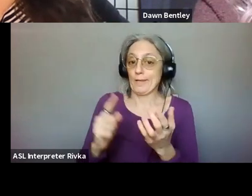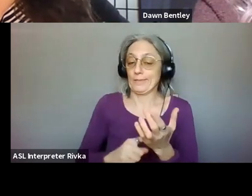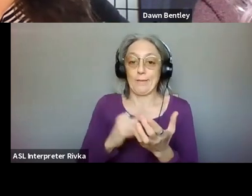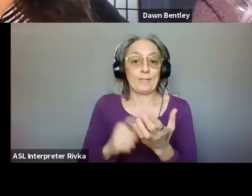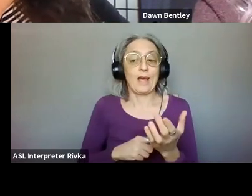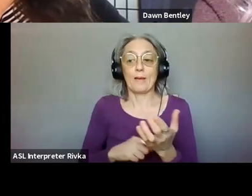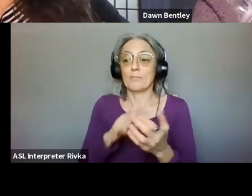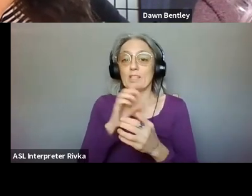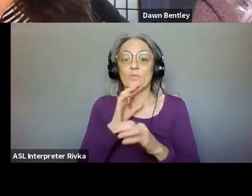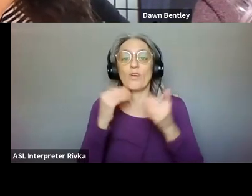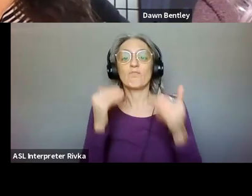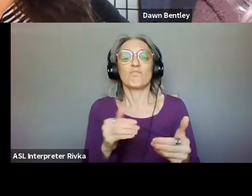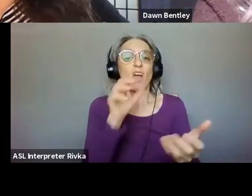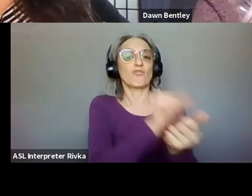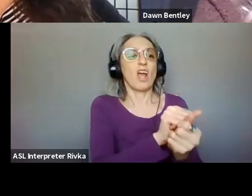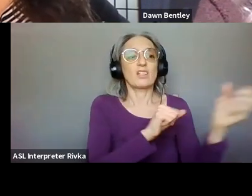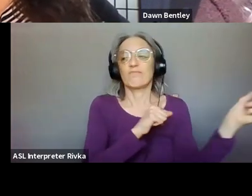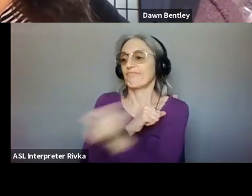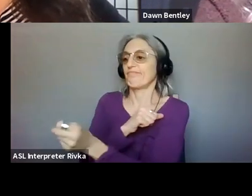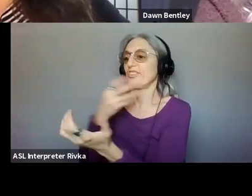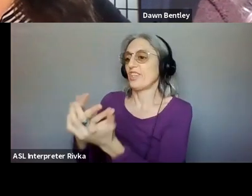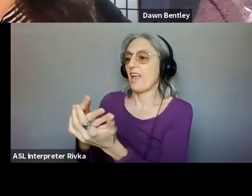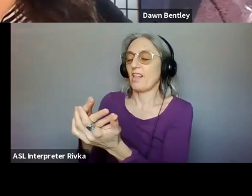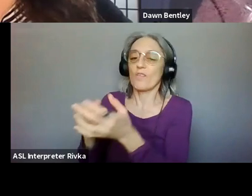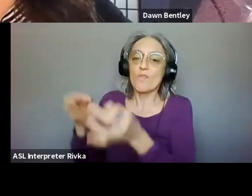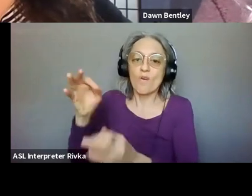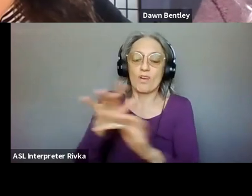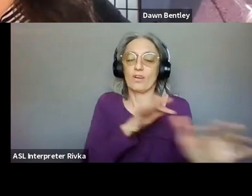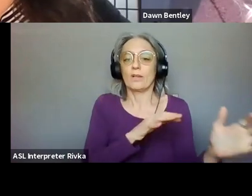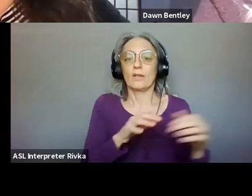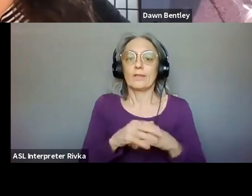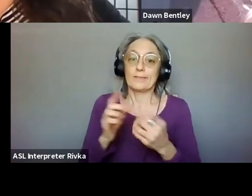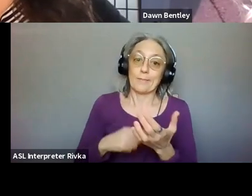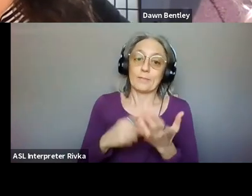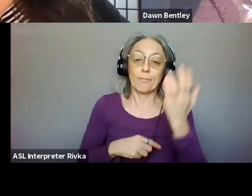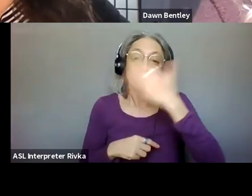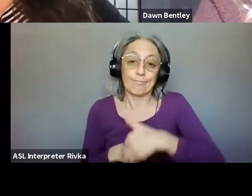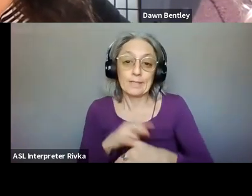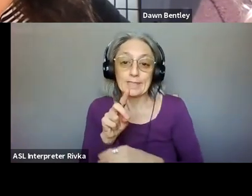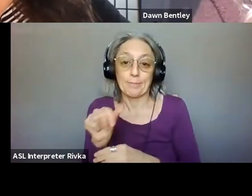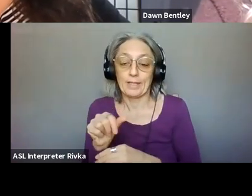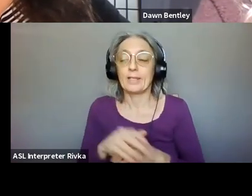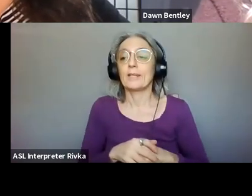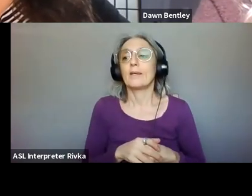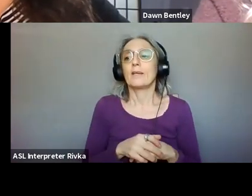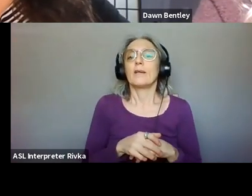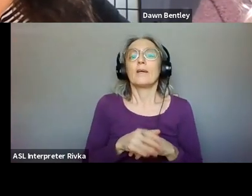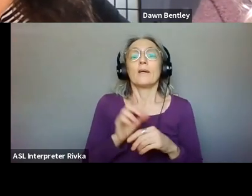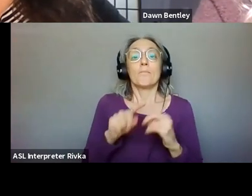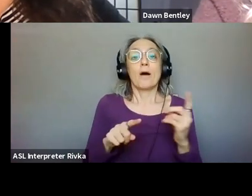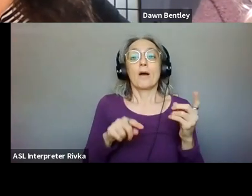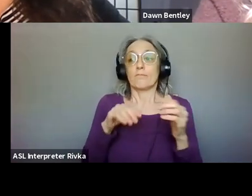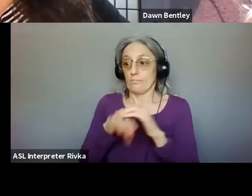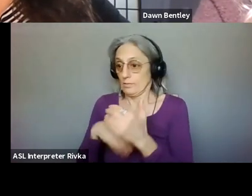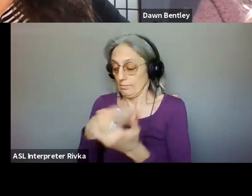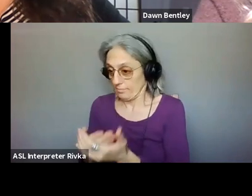wrong. Hopefully that can then be identified, you know, at the jail or by the police officers, and we can get the